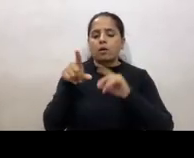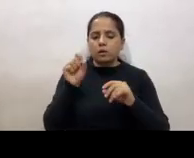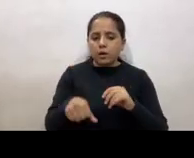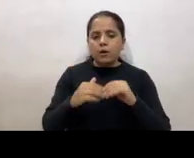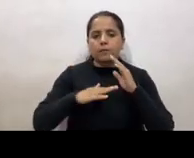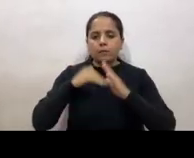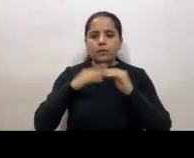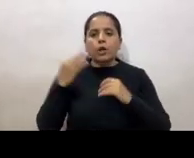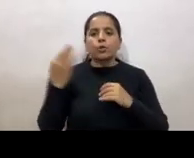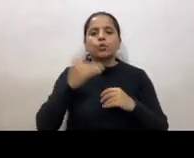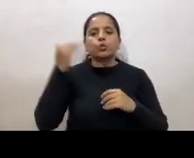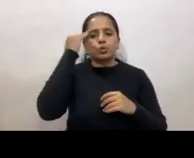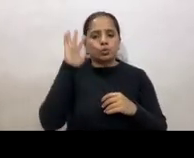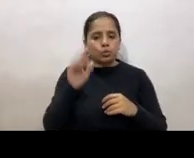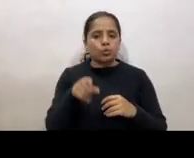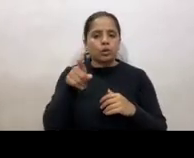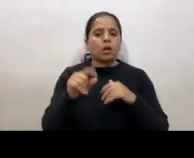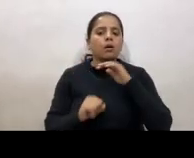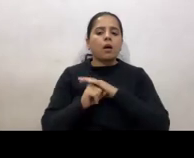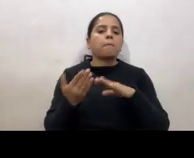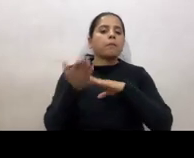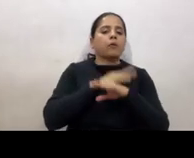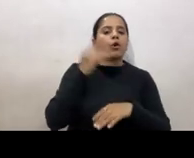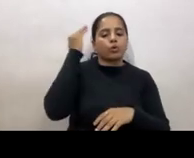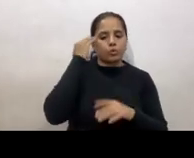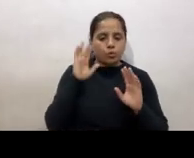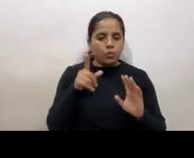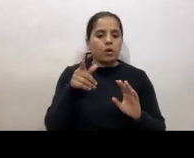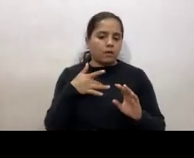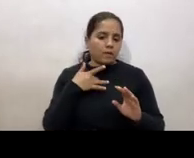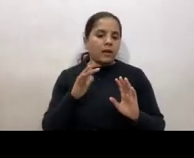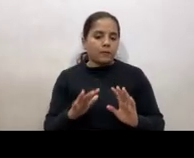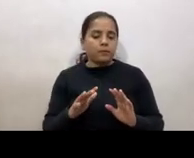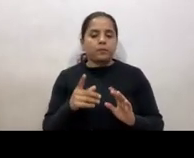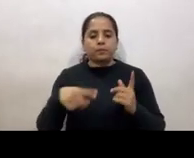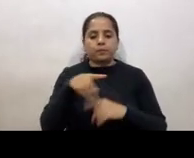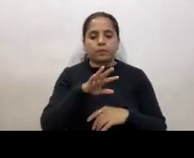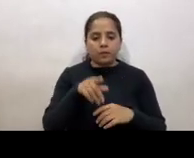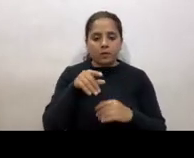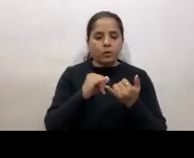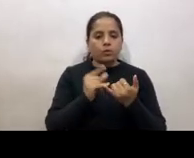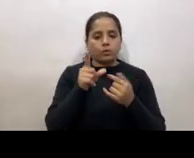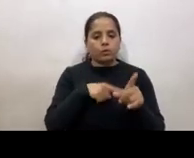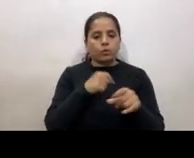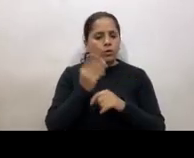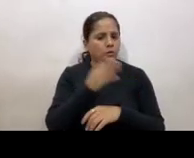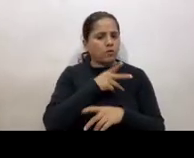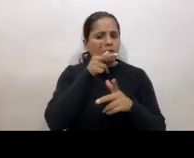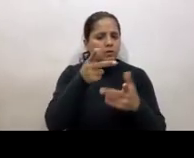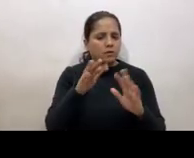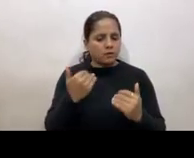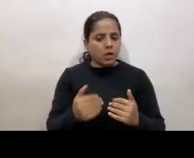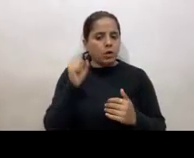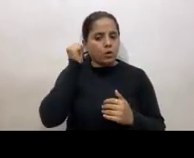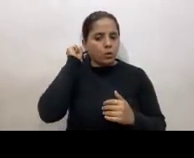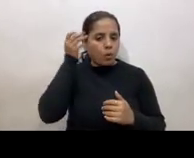construct new knowledge on top of the prior knowledge. That's something that Suyog just mentioned. So that way the